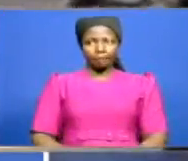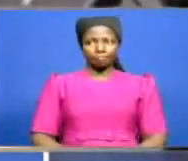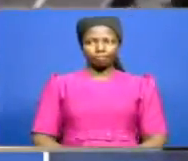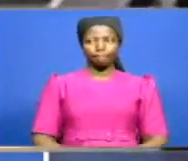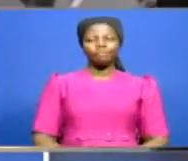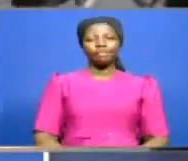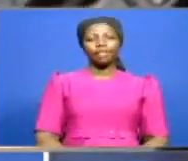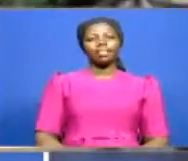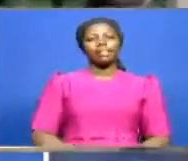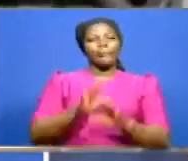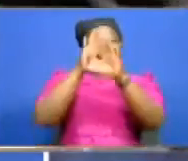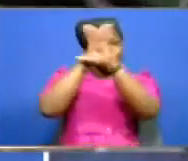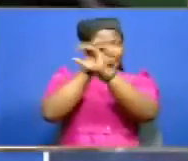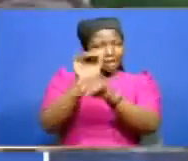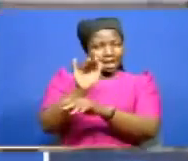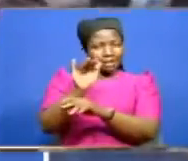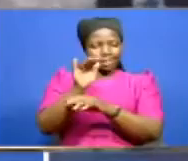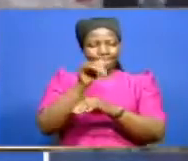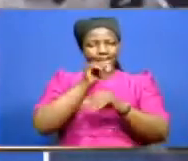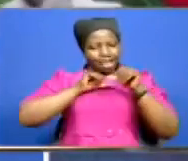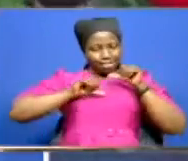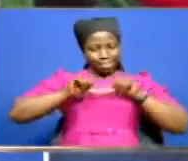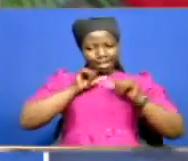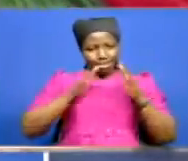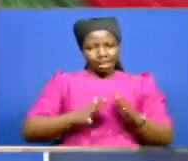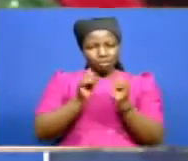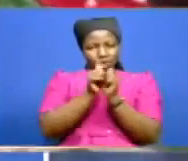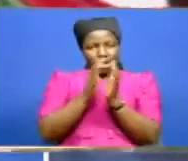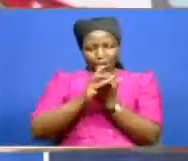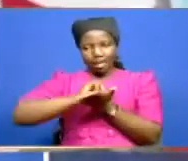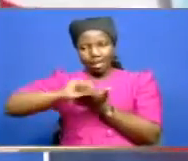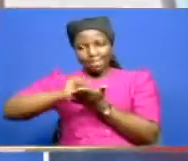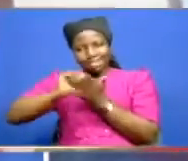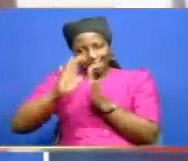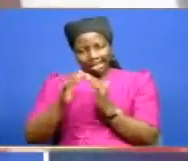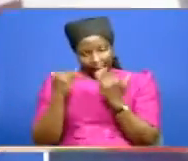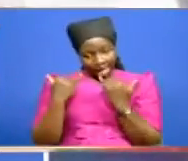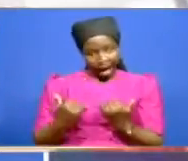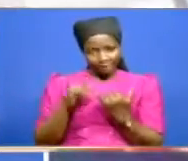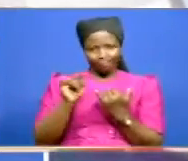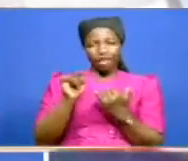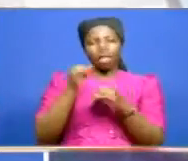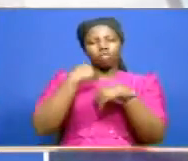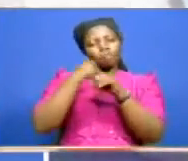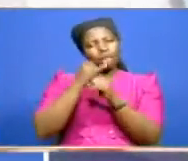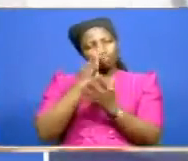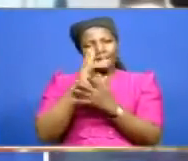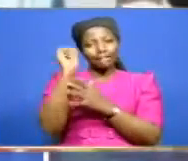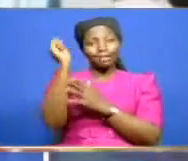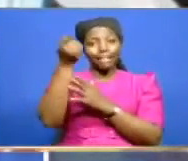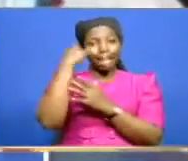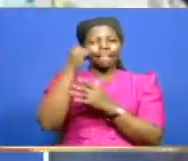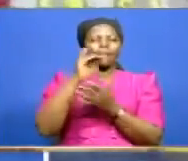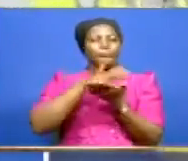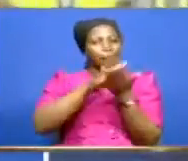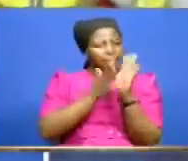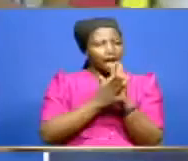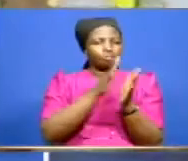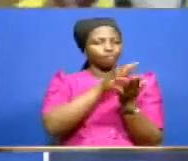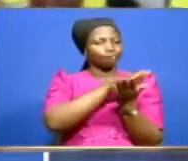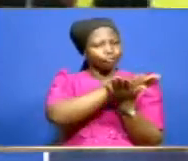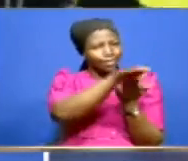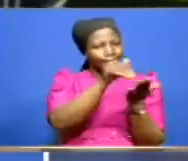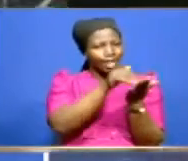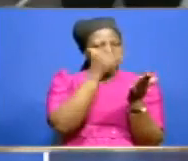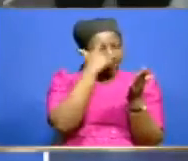Rais alitoa wito kwa wanasayansi pamoja na wahandisi chipukizi kujitolea kuhakikisha kuwa Kenya inakuwa kitovu cha uvumbuzi wa